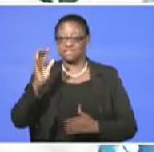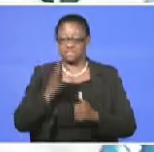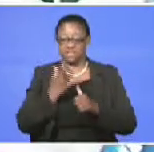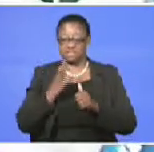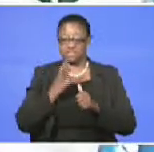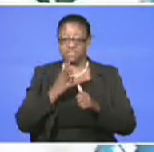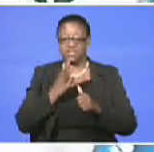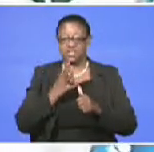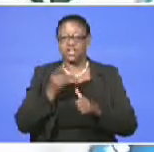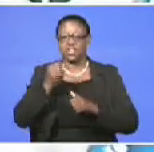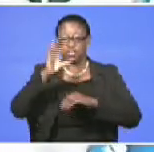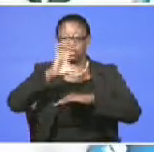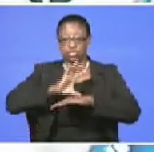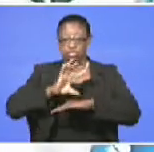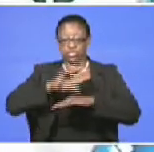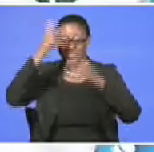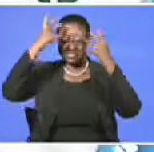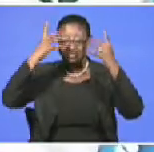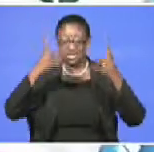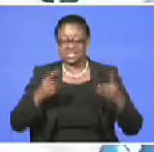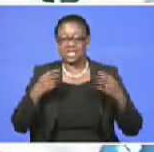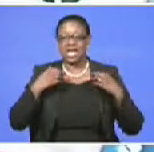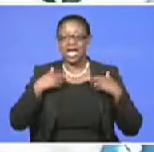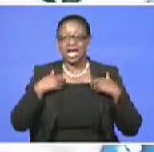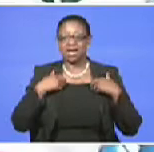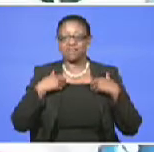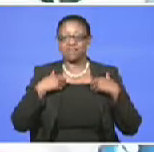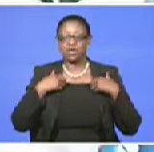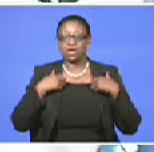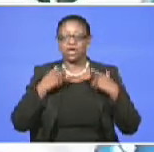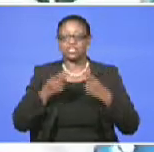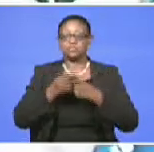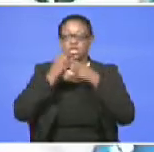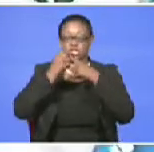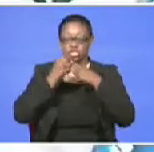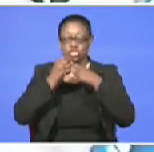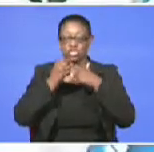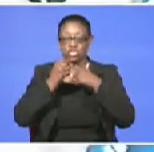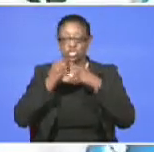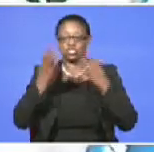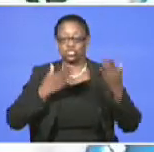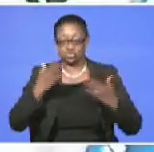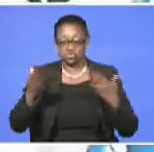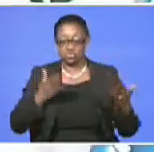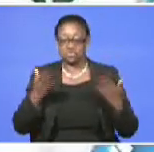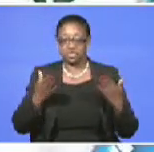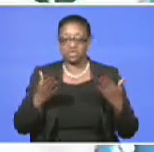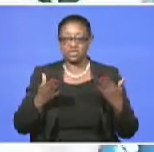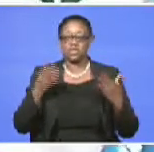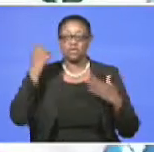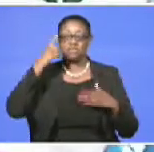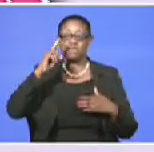church has decided to have a service of thanksgiving in honor of this giant of a woman.